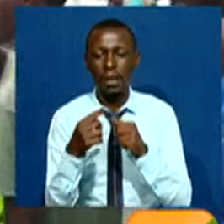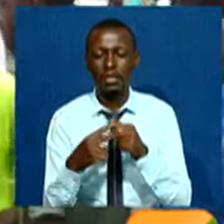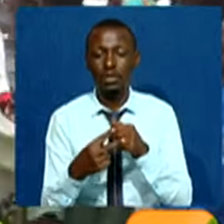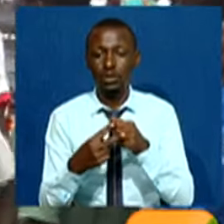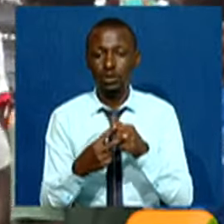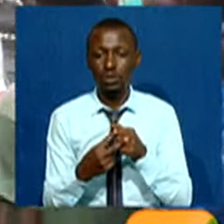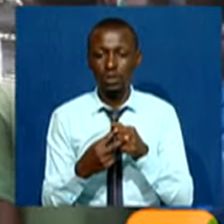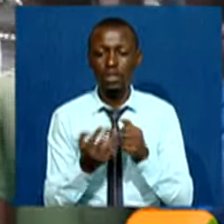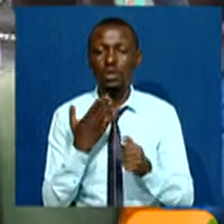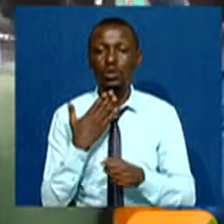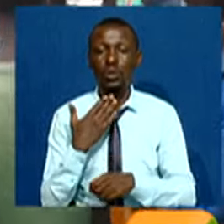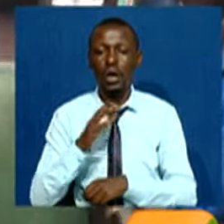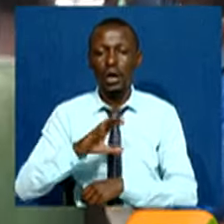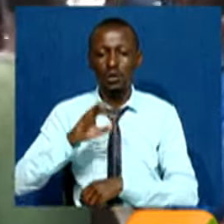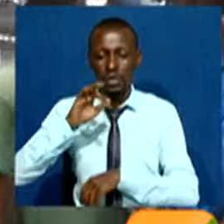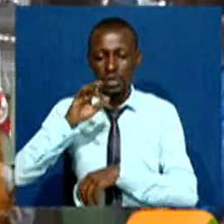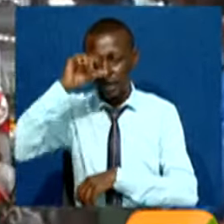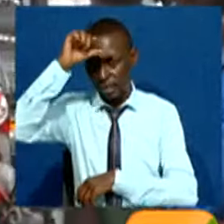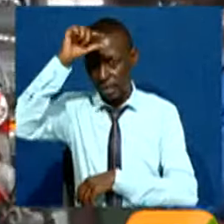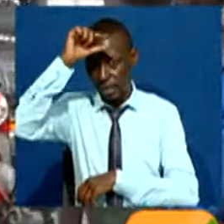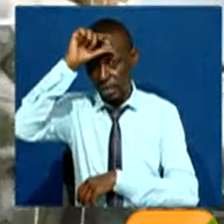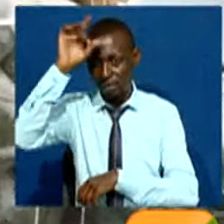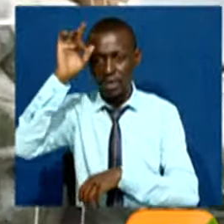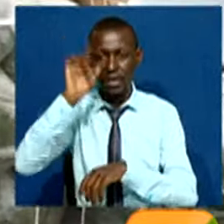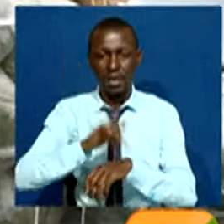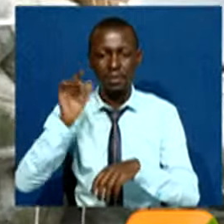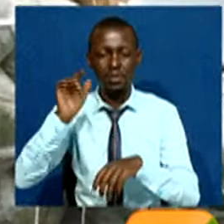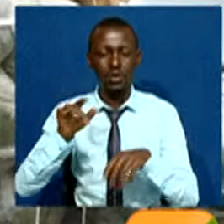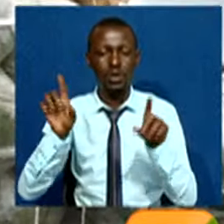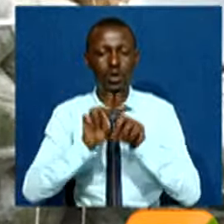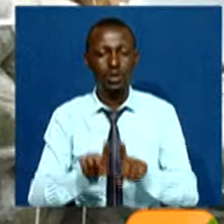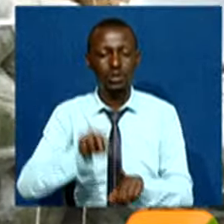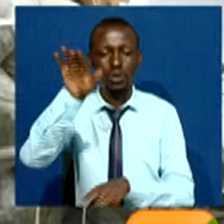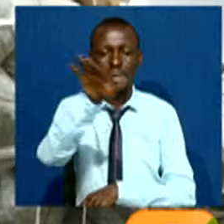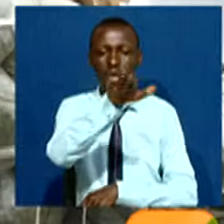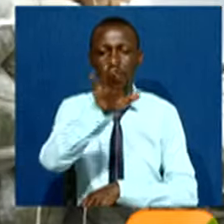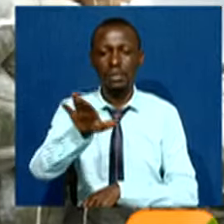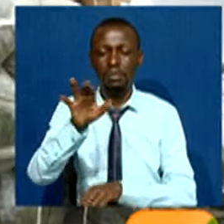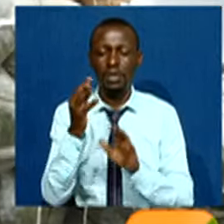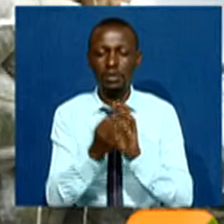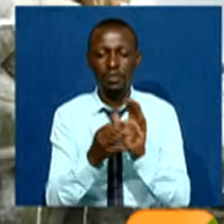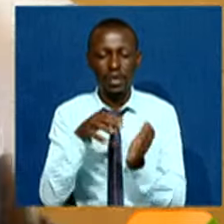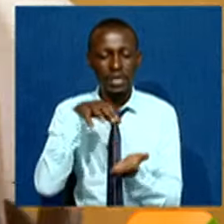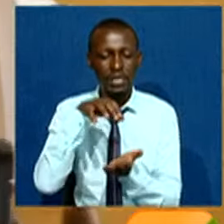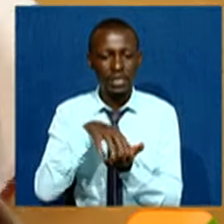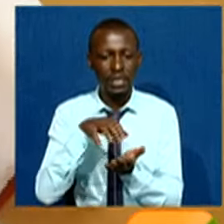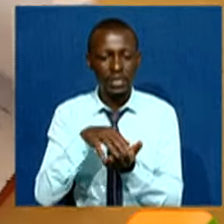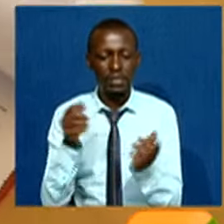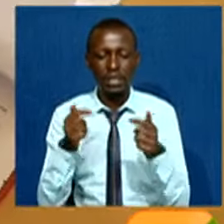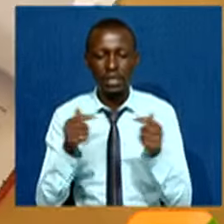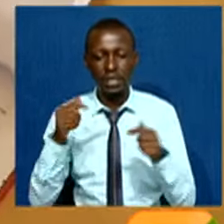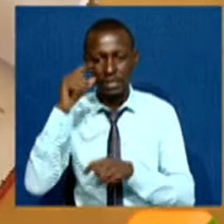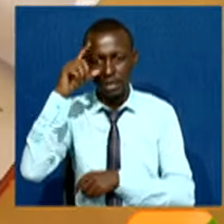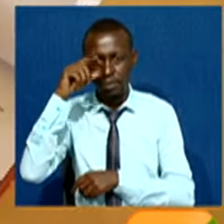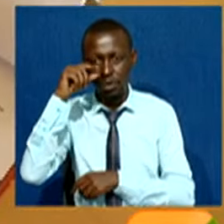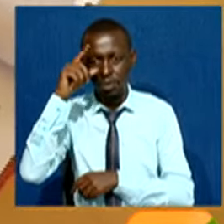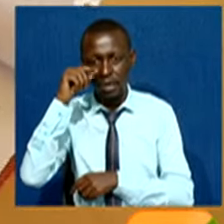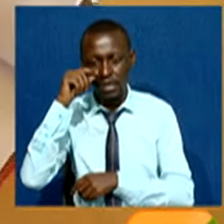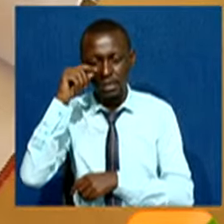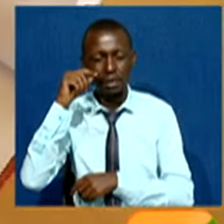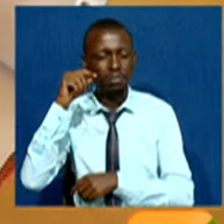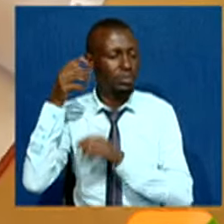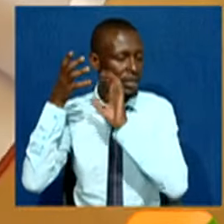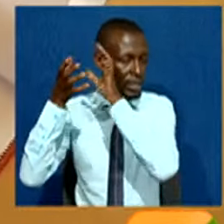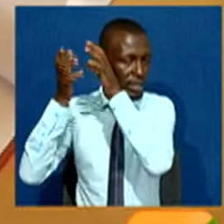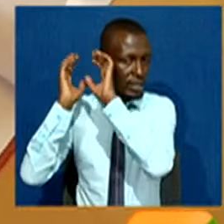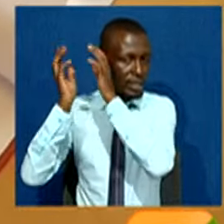Embu and the assembly have filed the case against the governors of Mombasa, Kilifi, and Taita Taveta, the